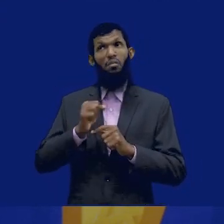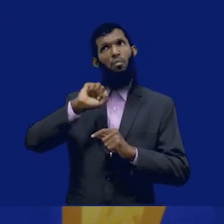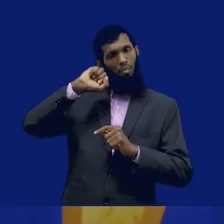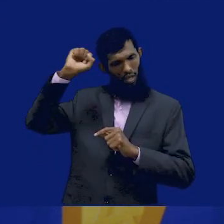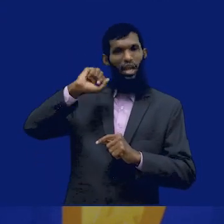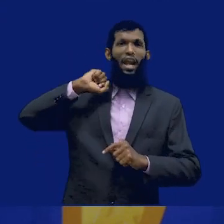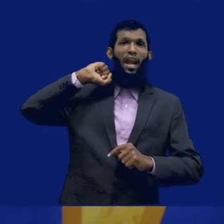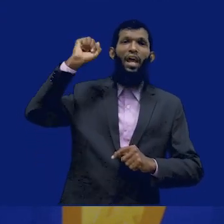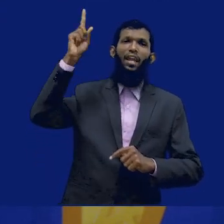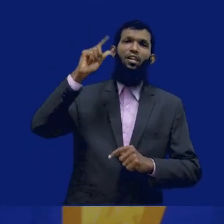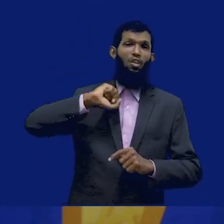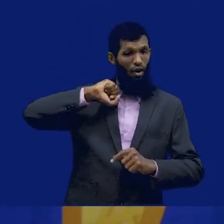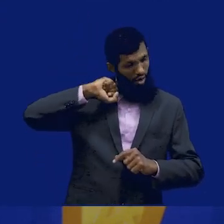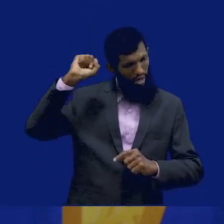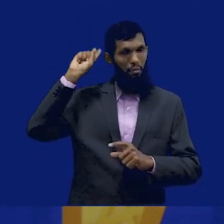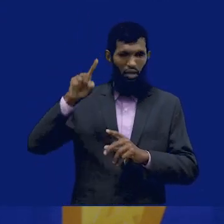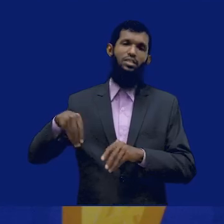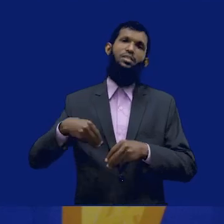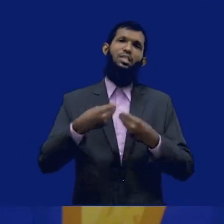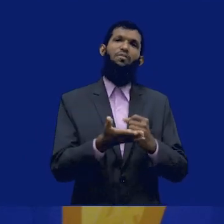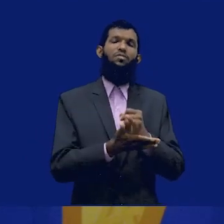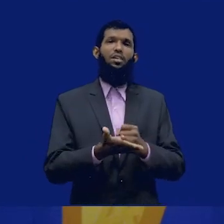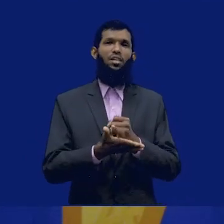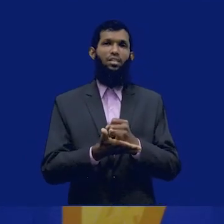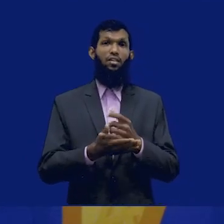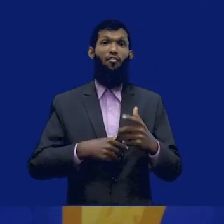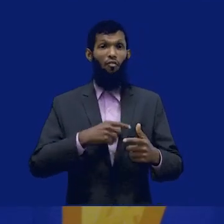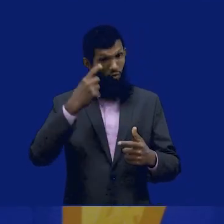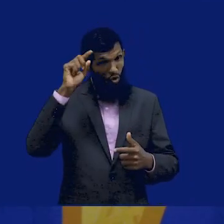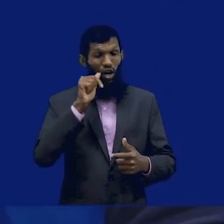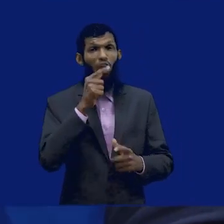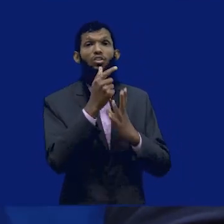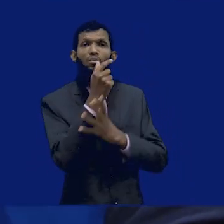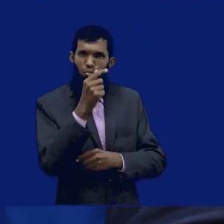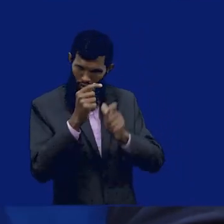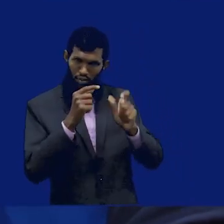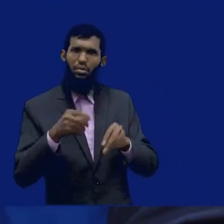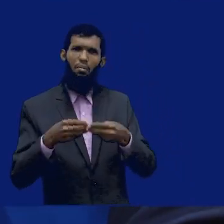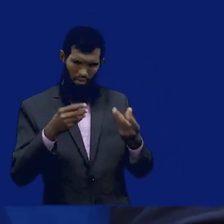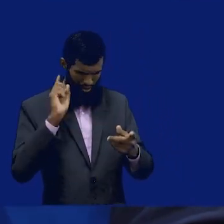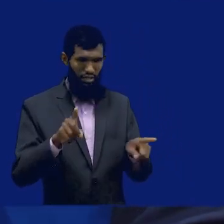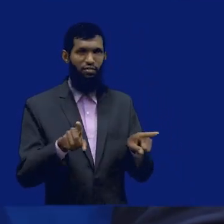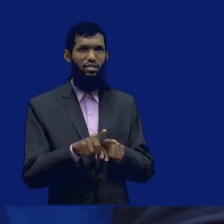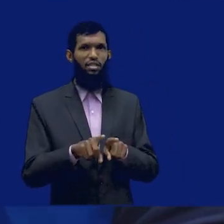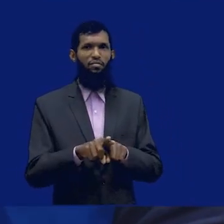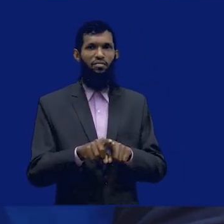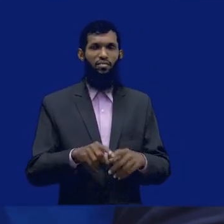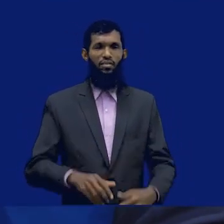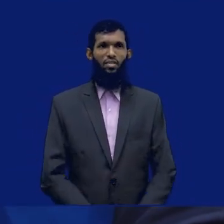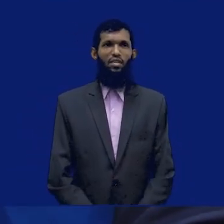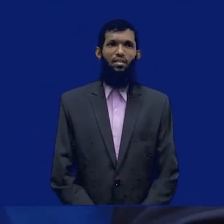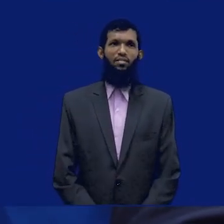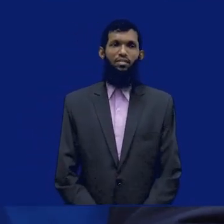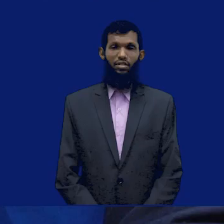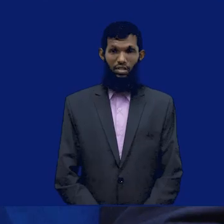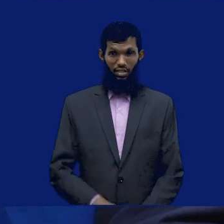it is Allah's right on the wealth of people. He said, Wallahi law qatilanna